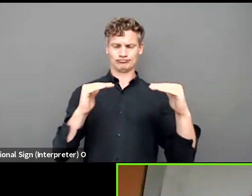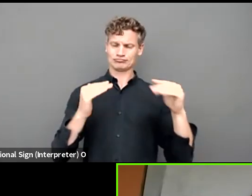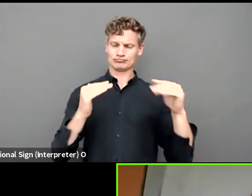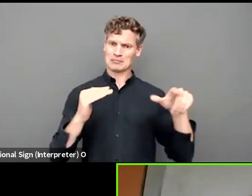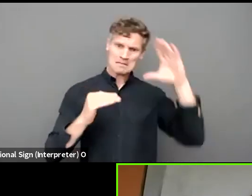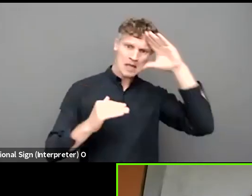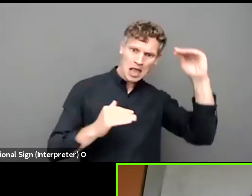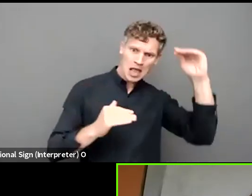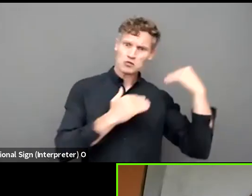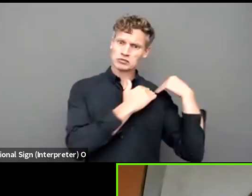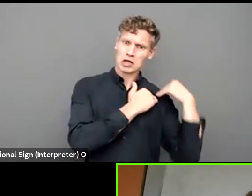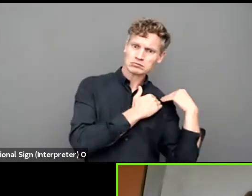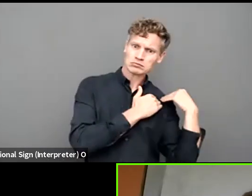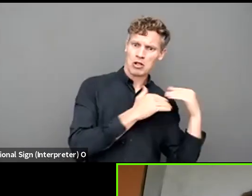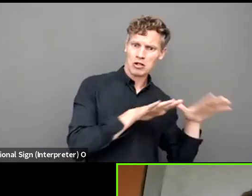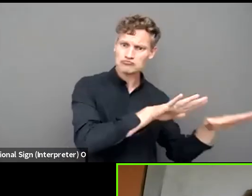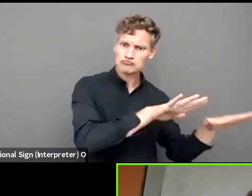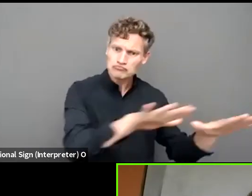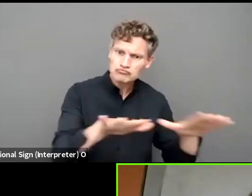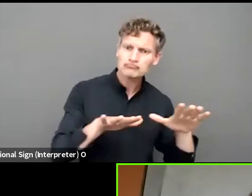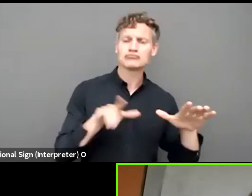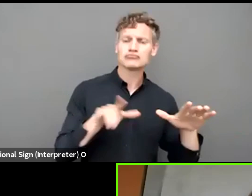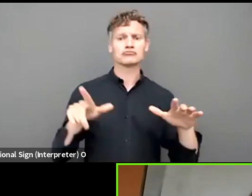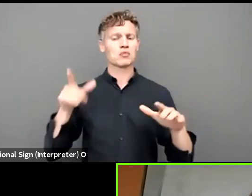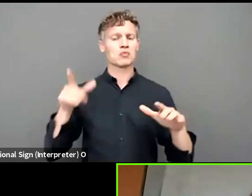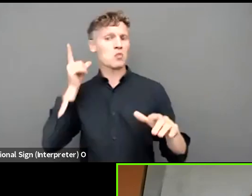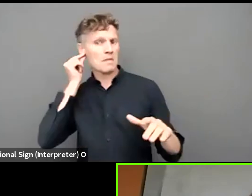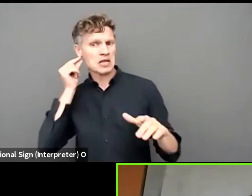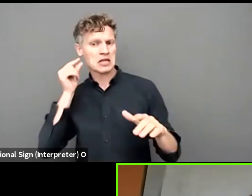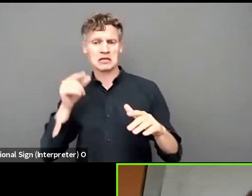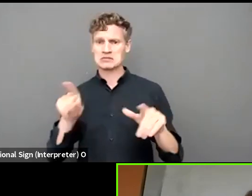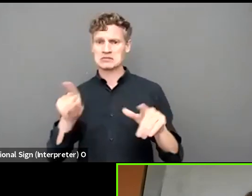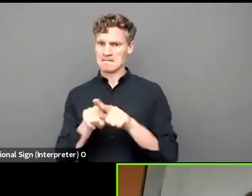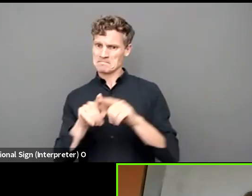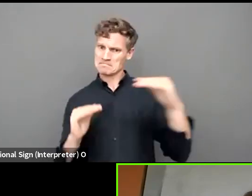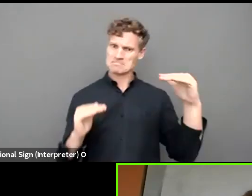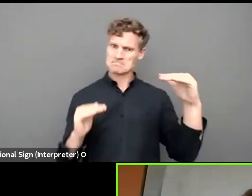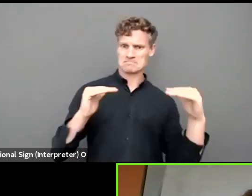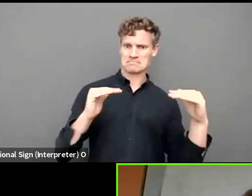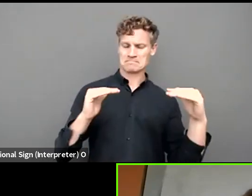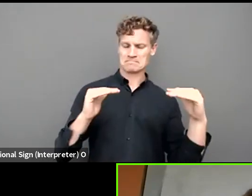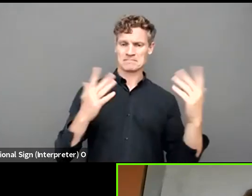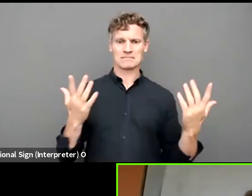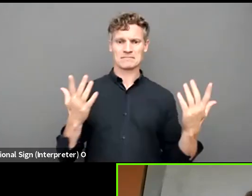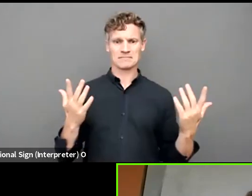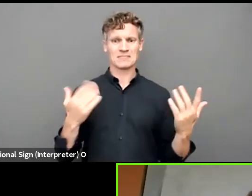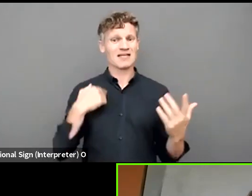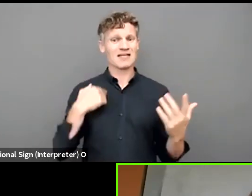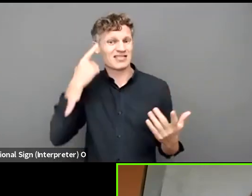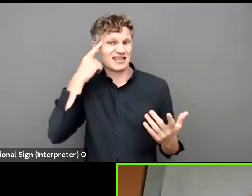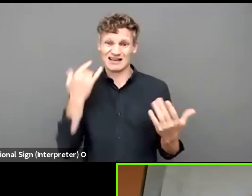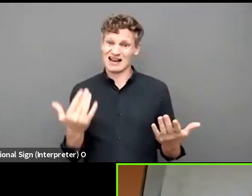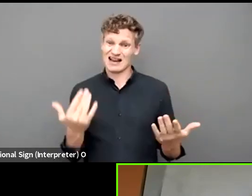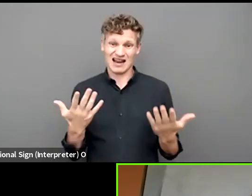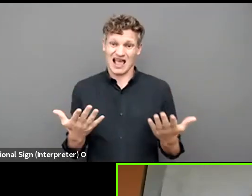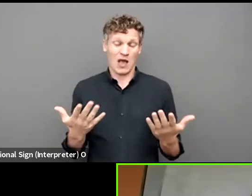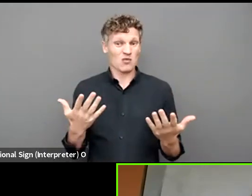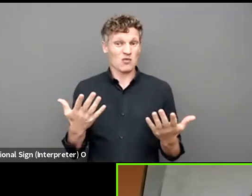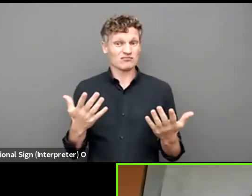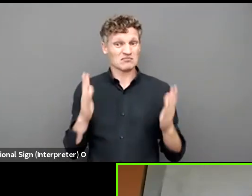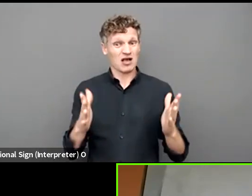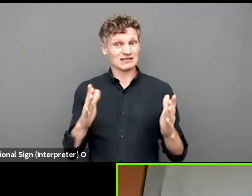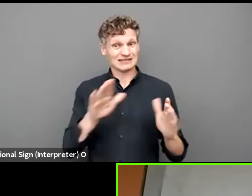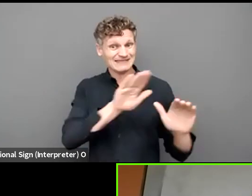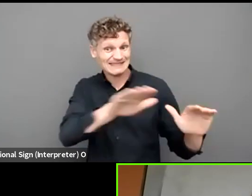both employers and women to make more untraditional choices. So if you look at what governments